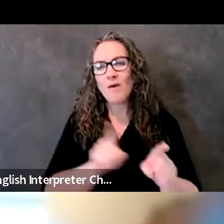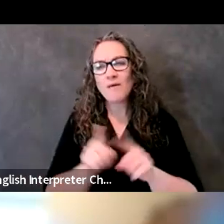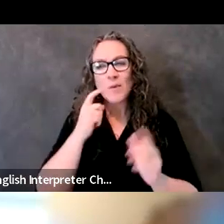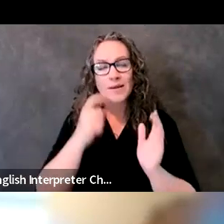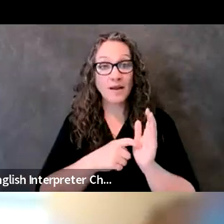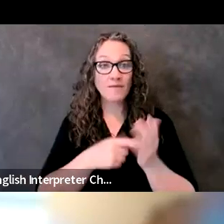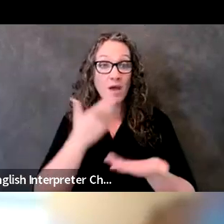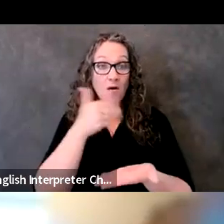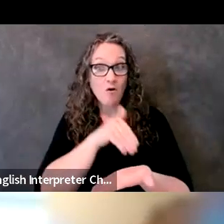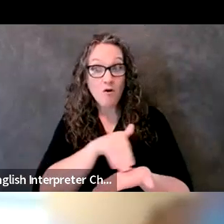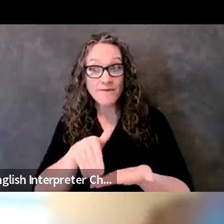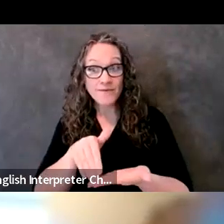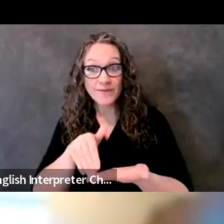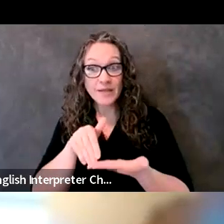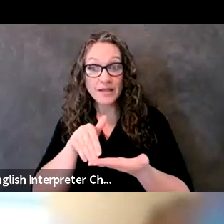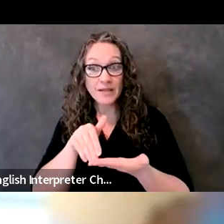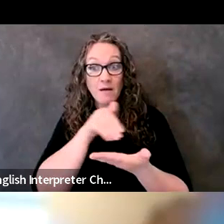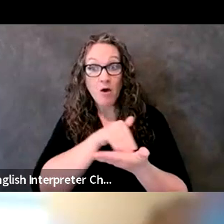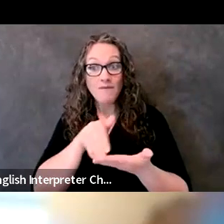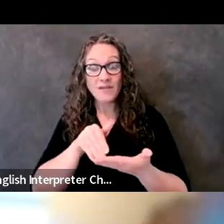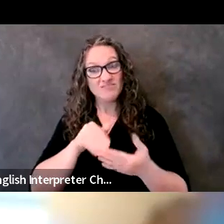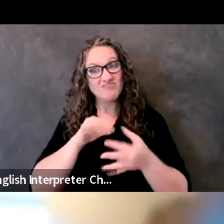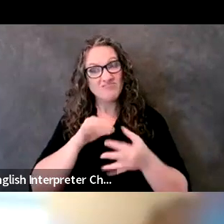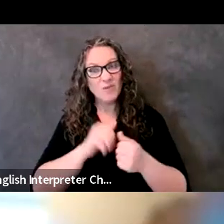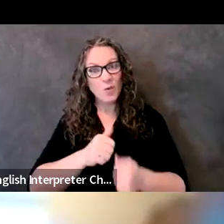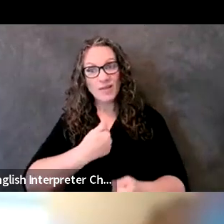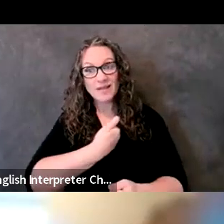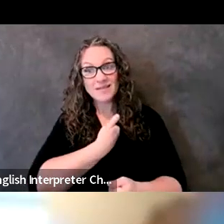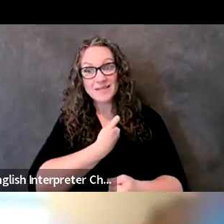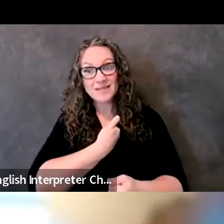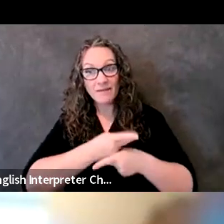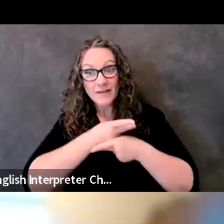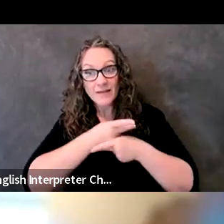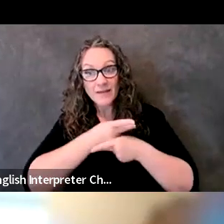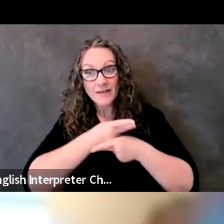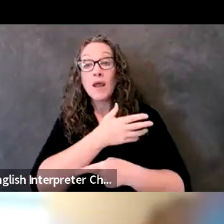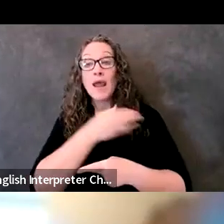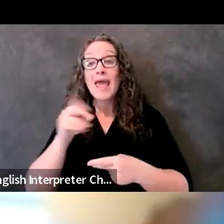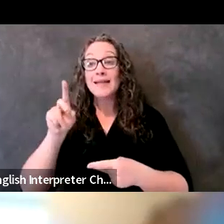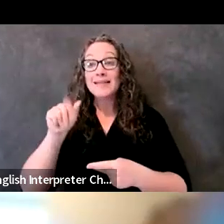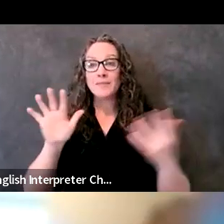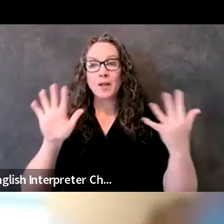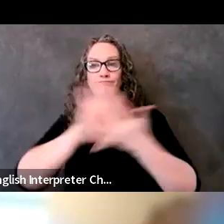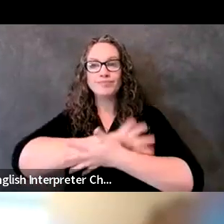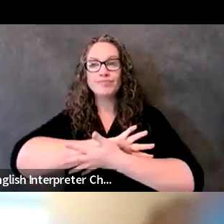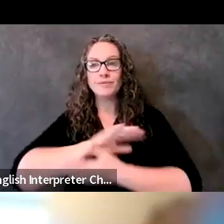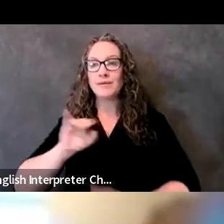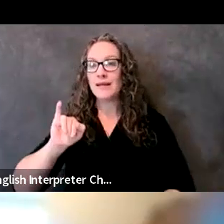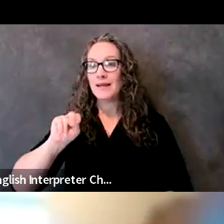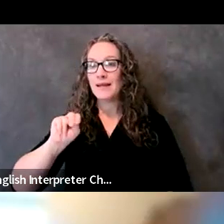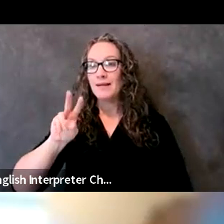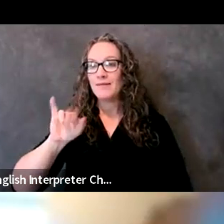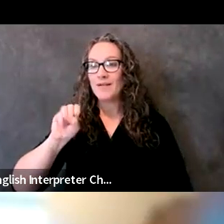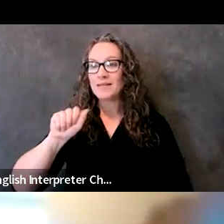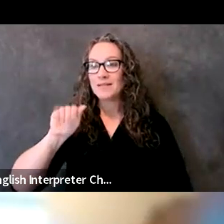of times it's about self-care. It's also about invisible disability. A lot of us have lived